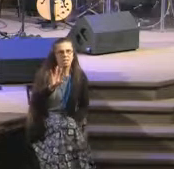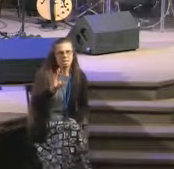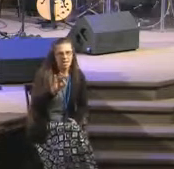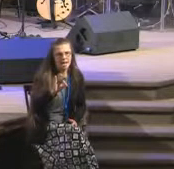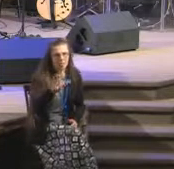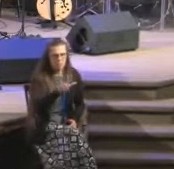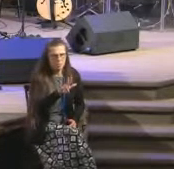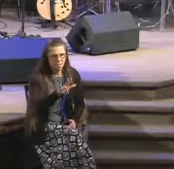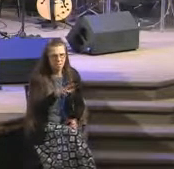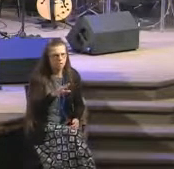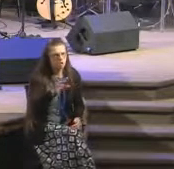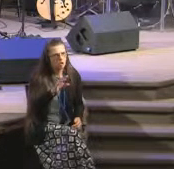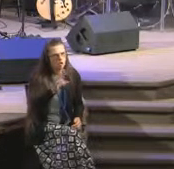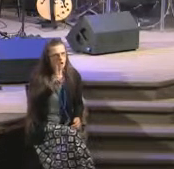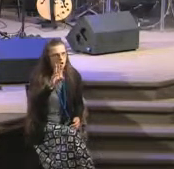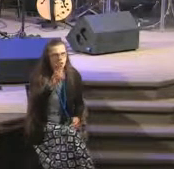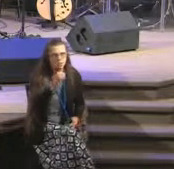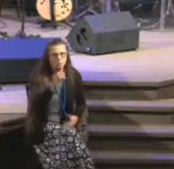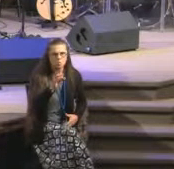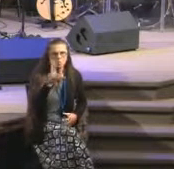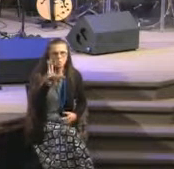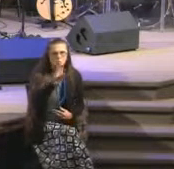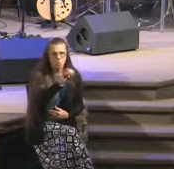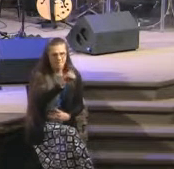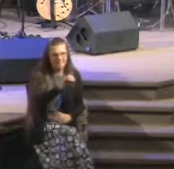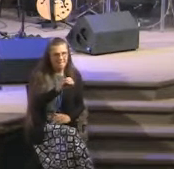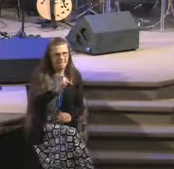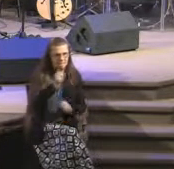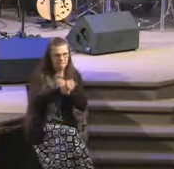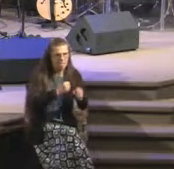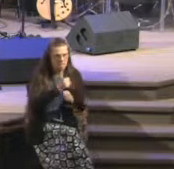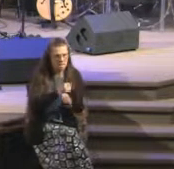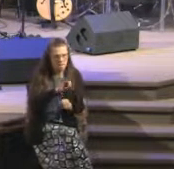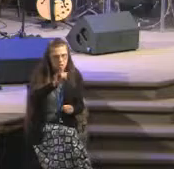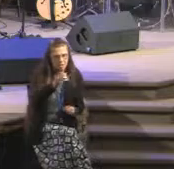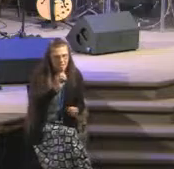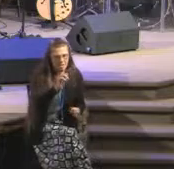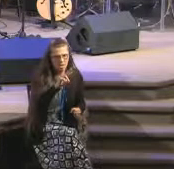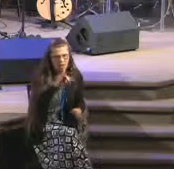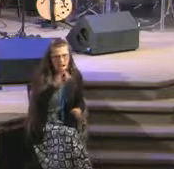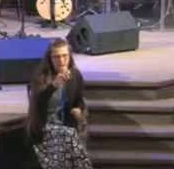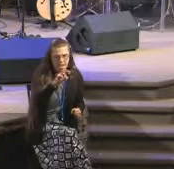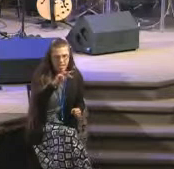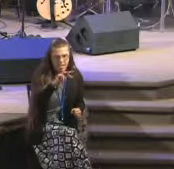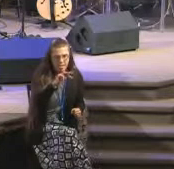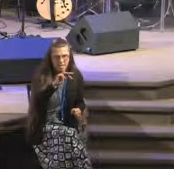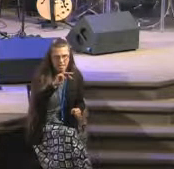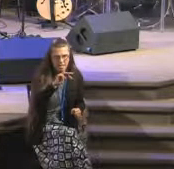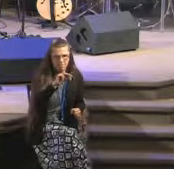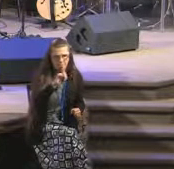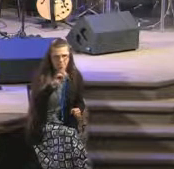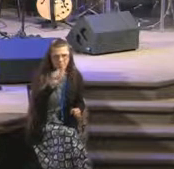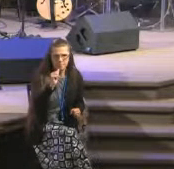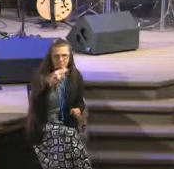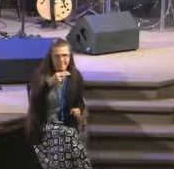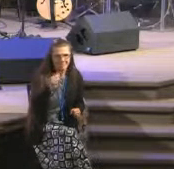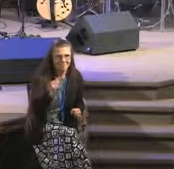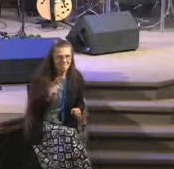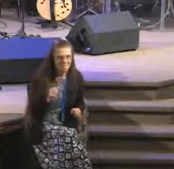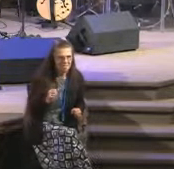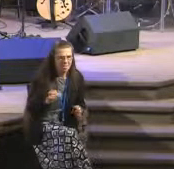20-year span. Those of you that read the book of Jeremiah was a contemporary of Ezekiel. They were there at the same time, writing their books